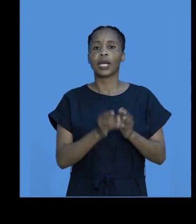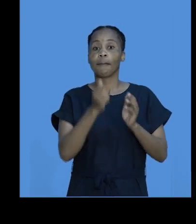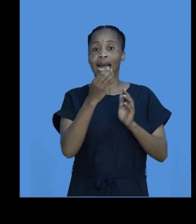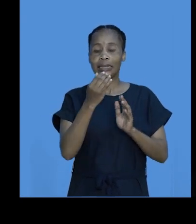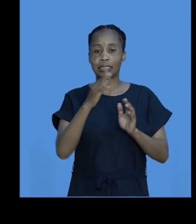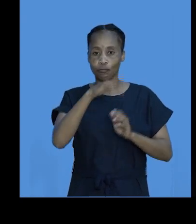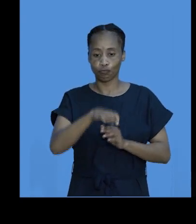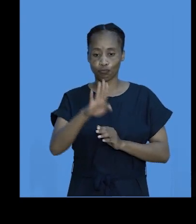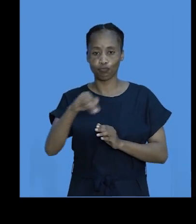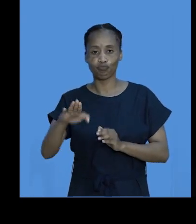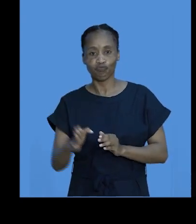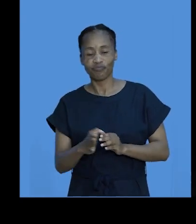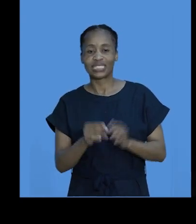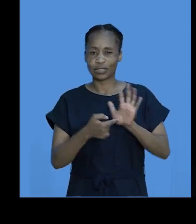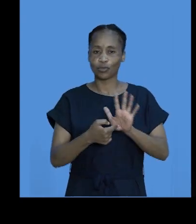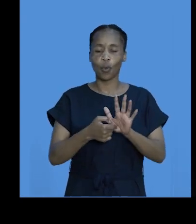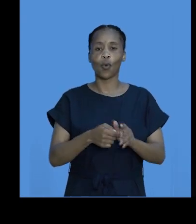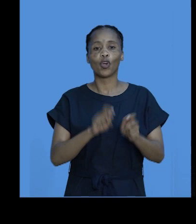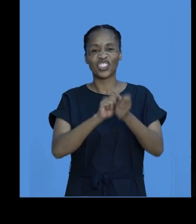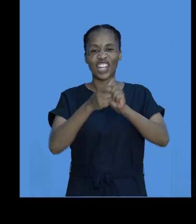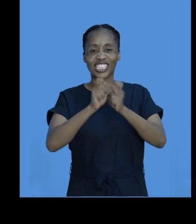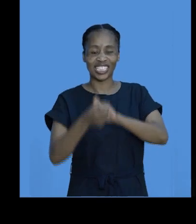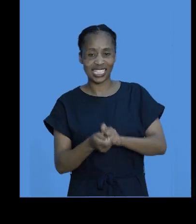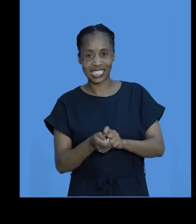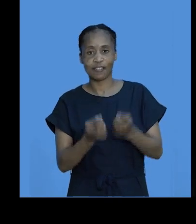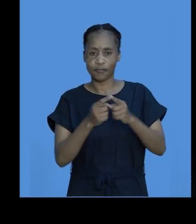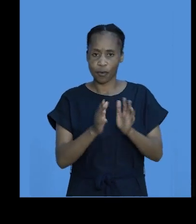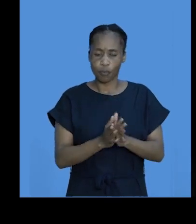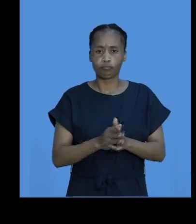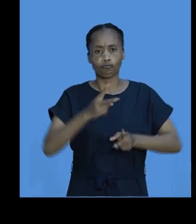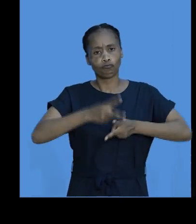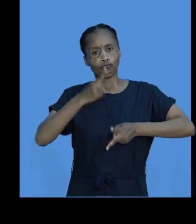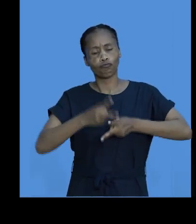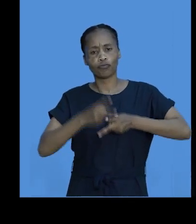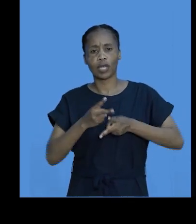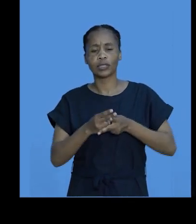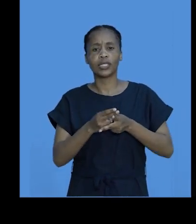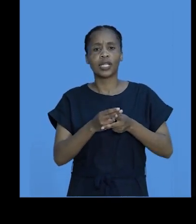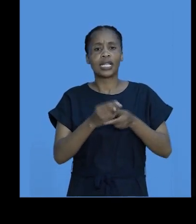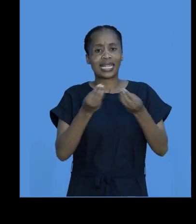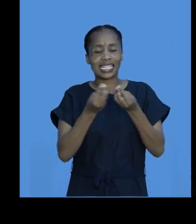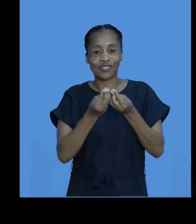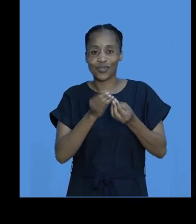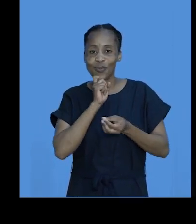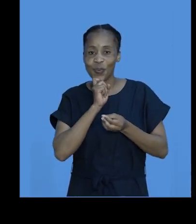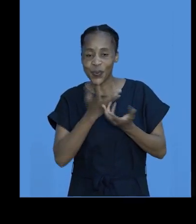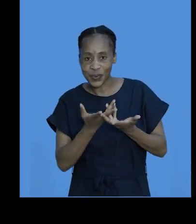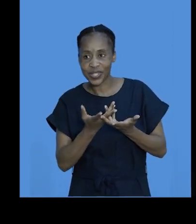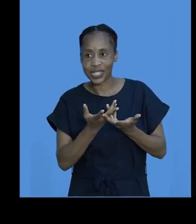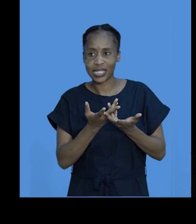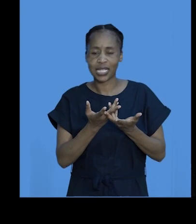inflation that measures price changes for all final goods and services, not